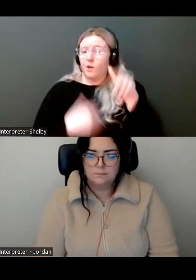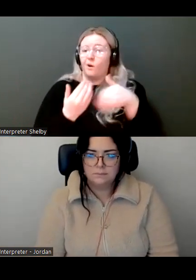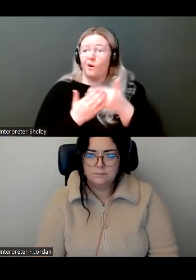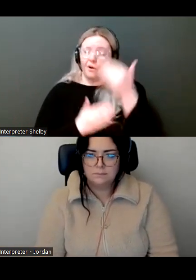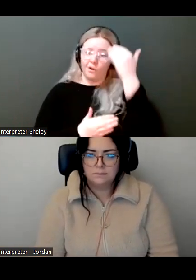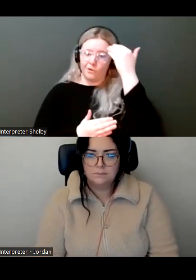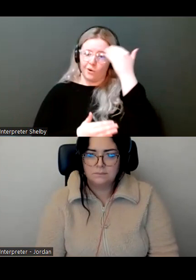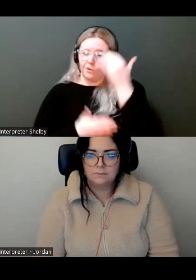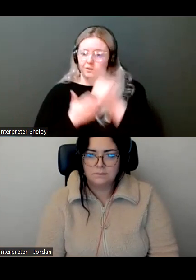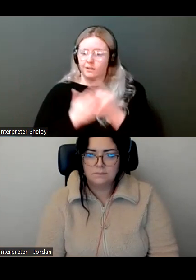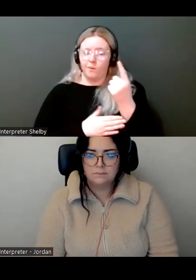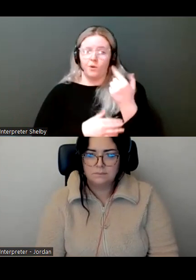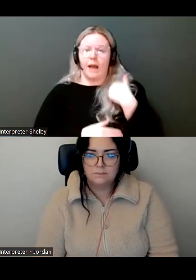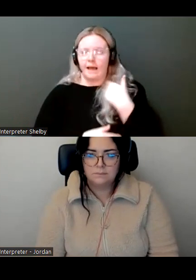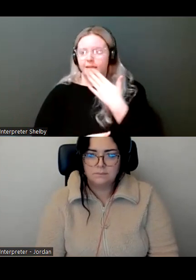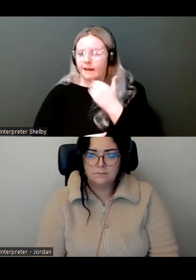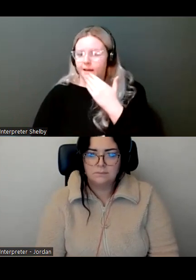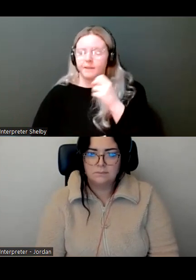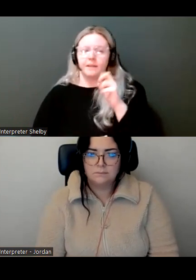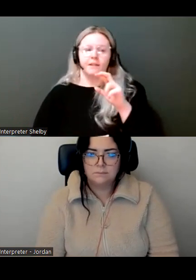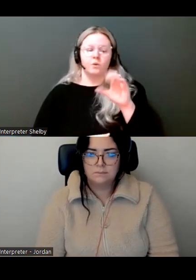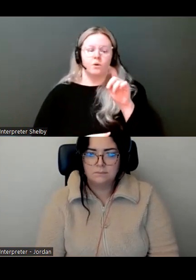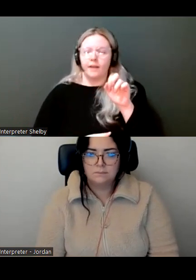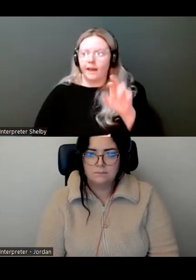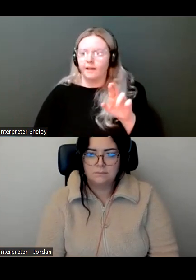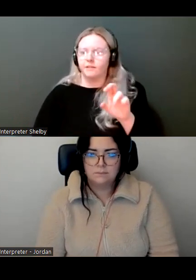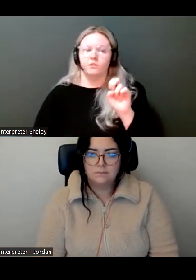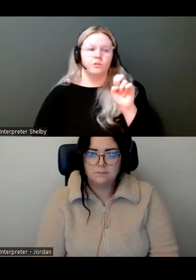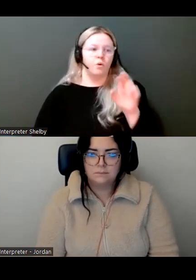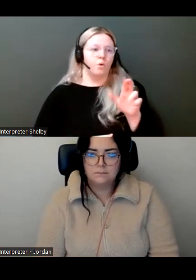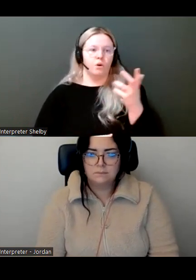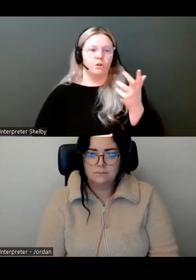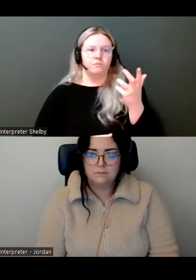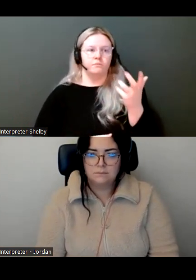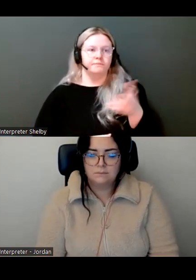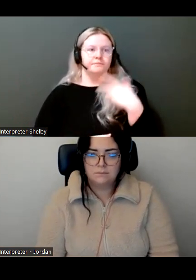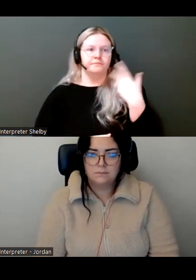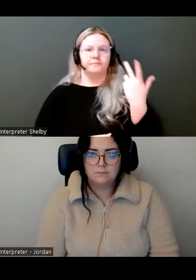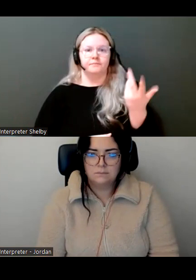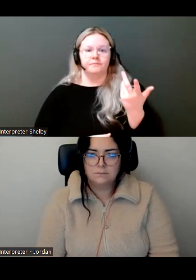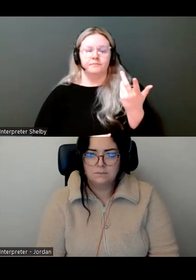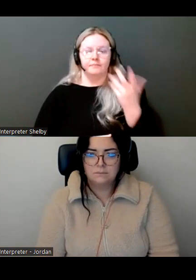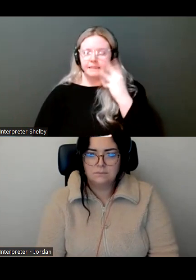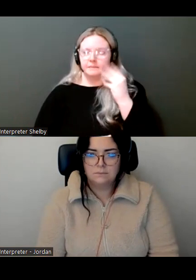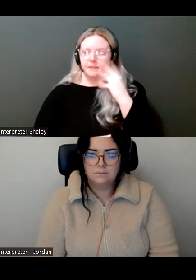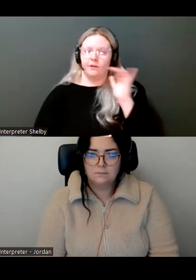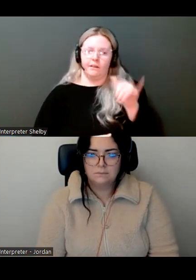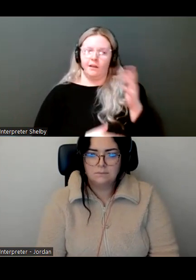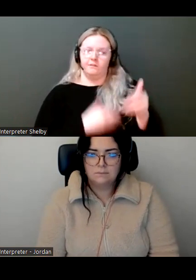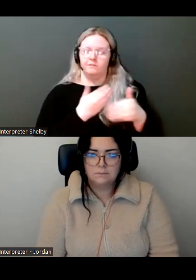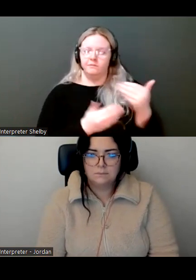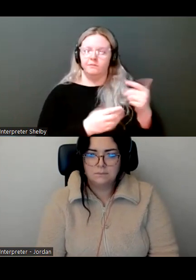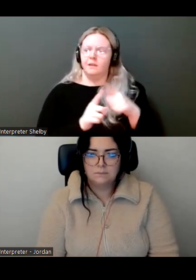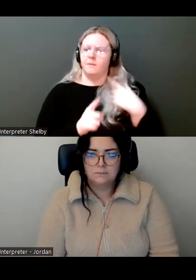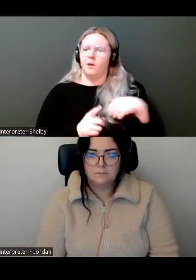experienced, have diabetes or cancer, or, gone through cancer, but we don't talk as